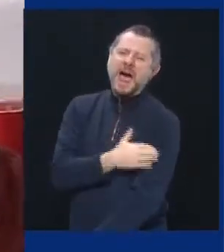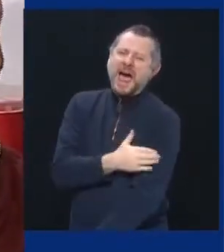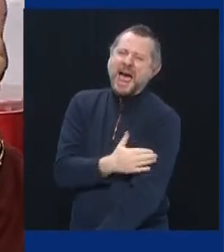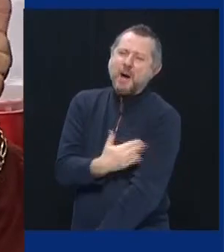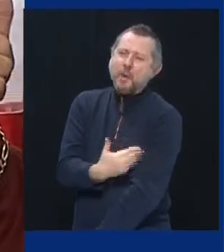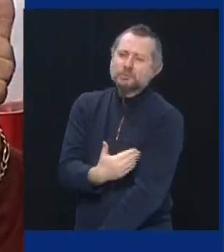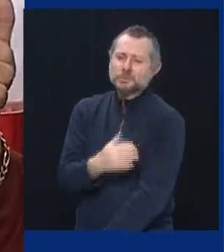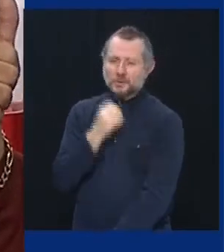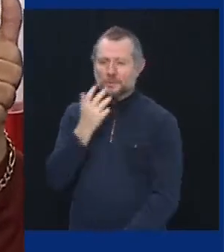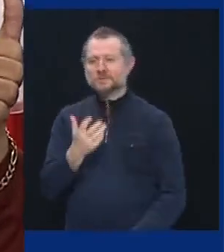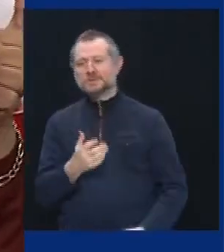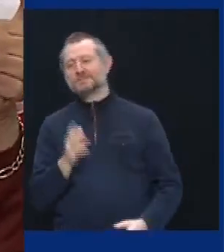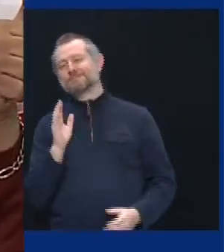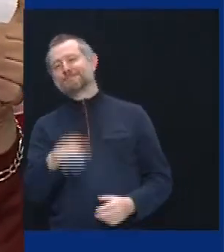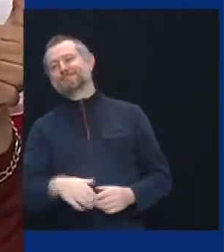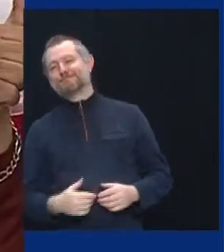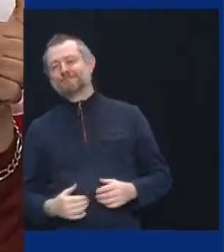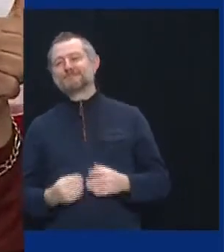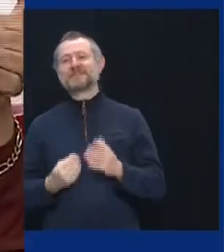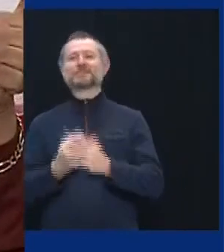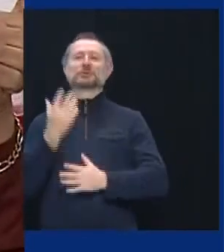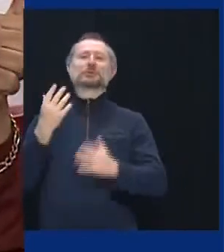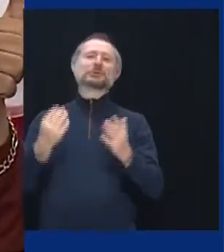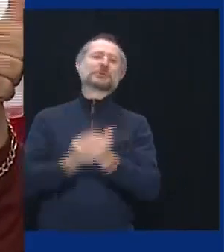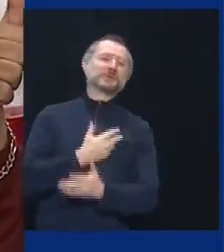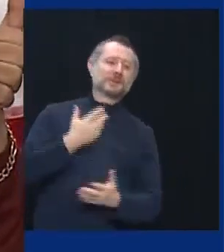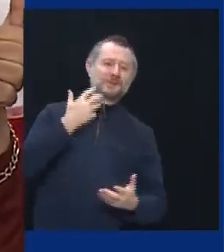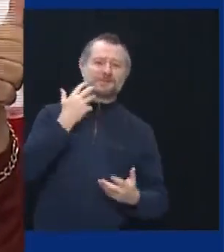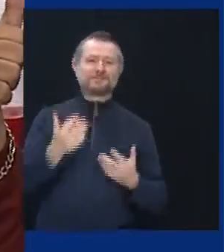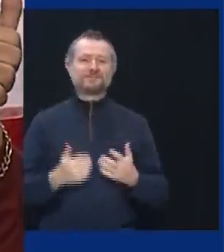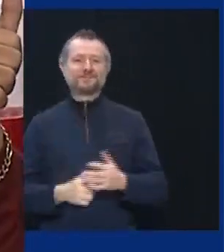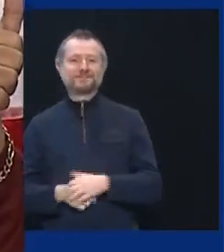preaching that time. Here we go. Yeah.